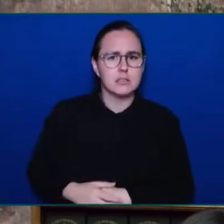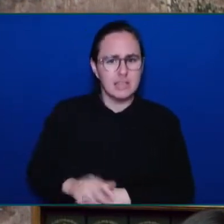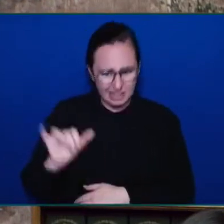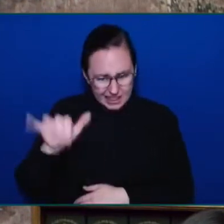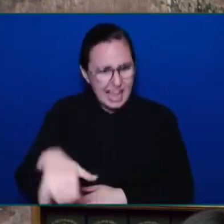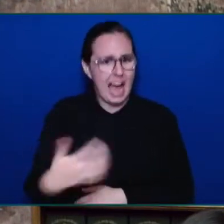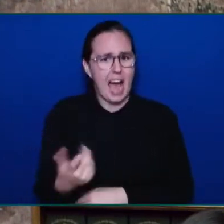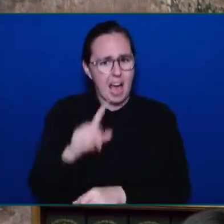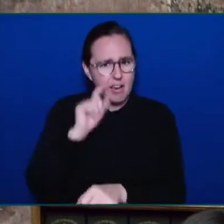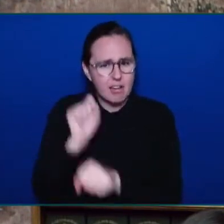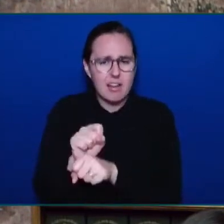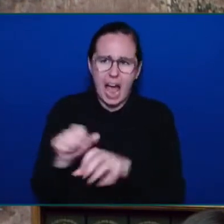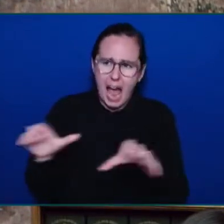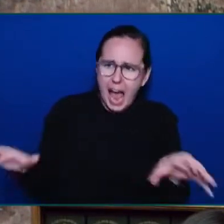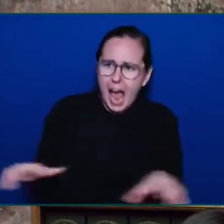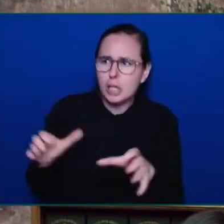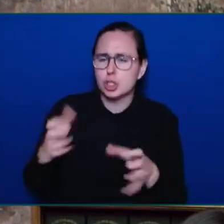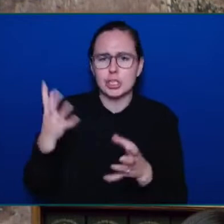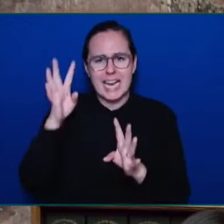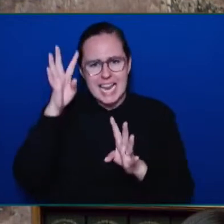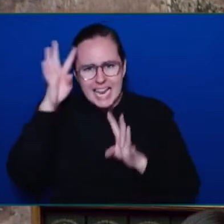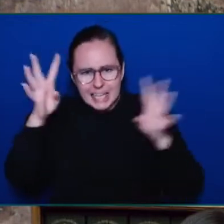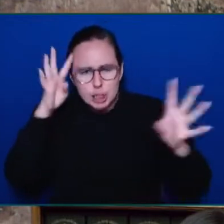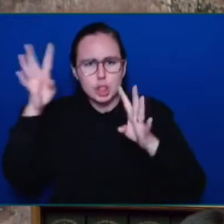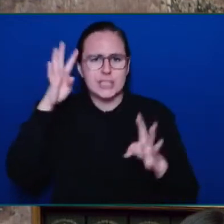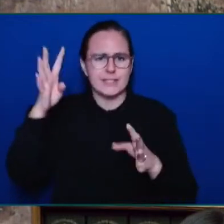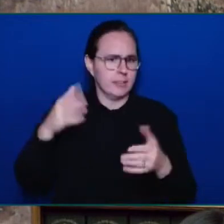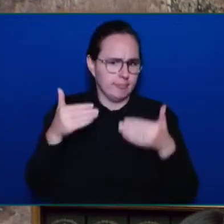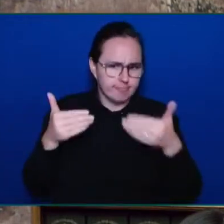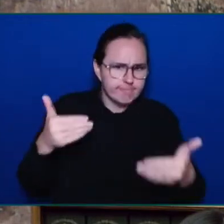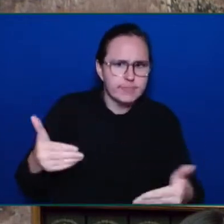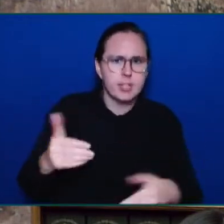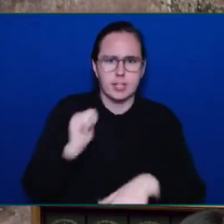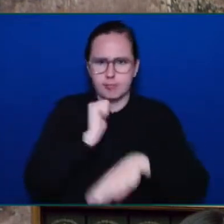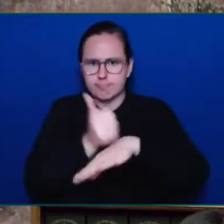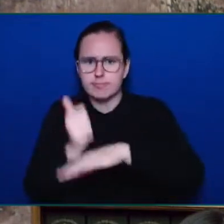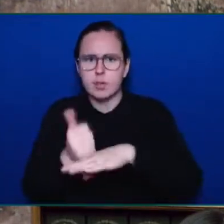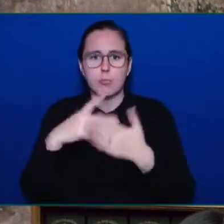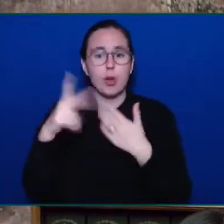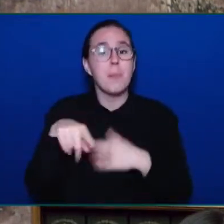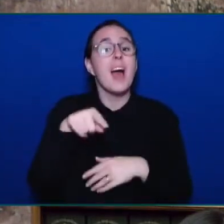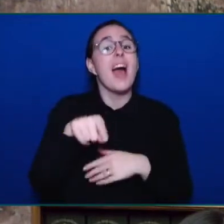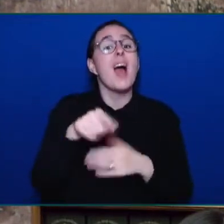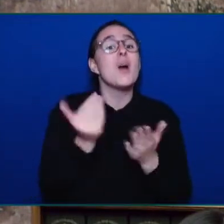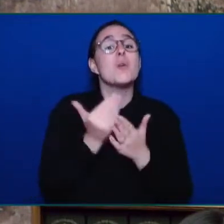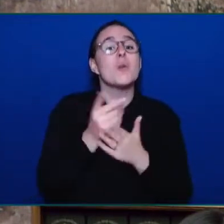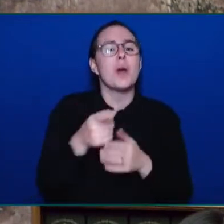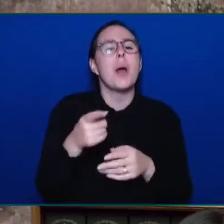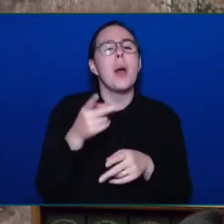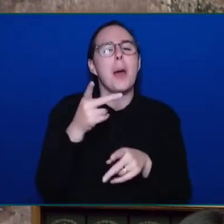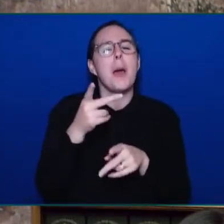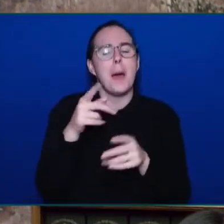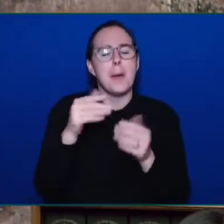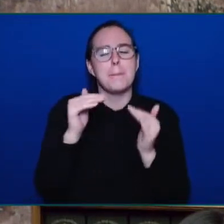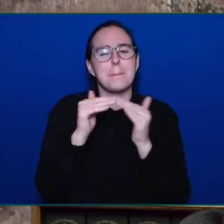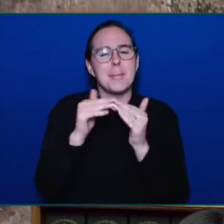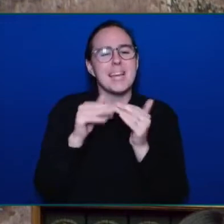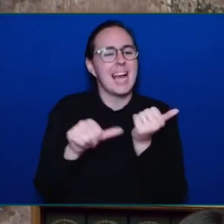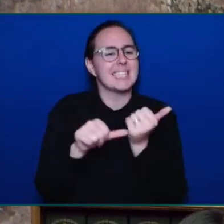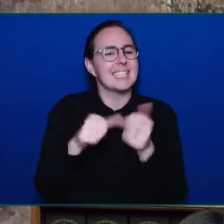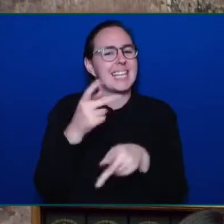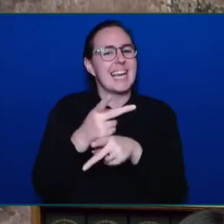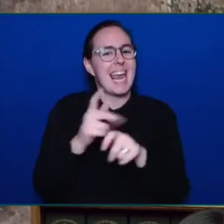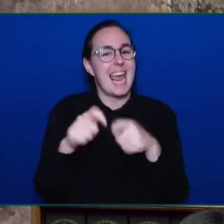such as the peer-assisted care teams, which have been piloted, seen to be a success, and now we want to take it out across